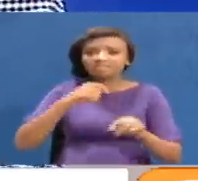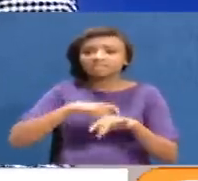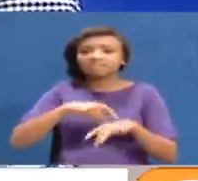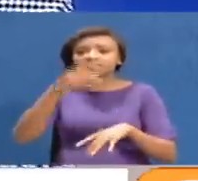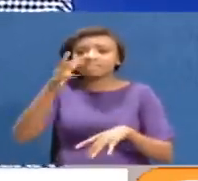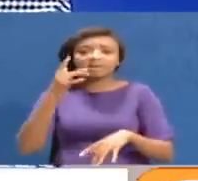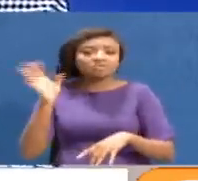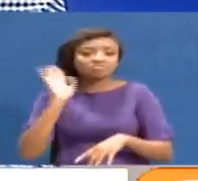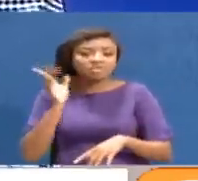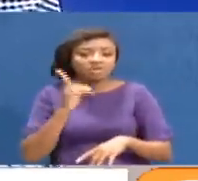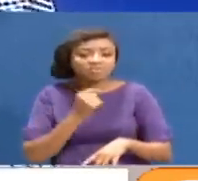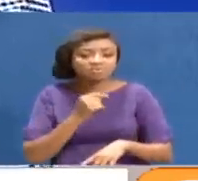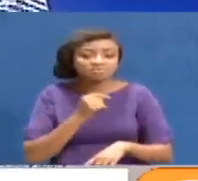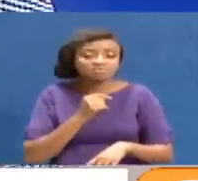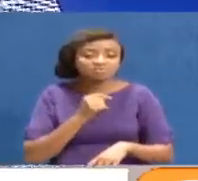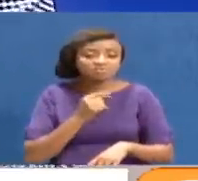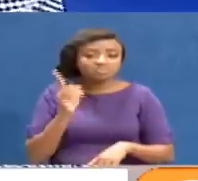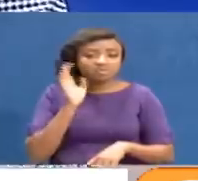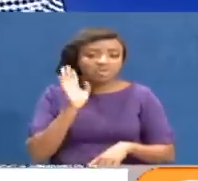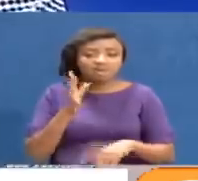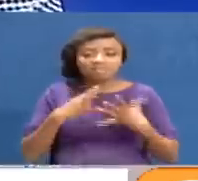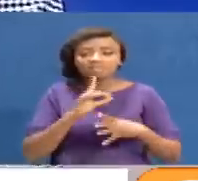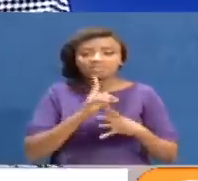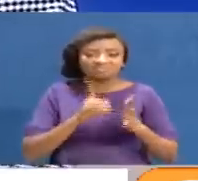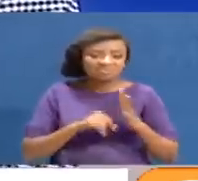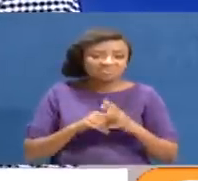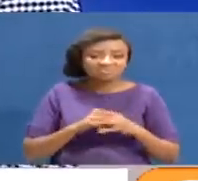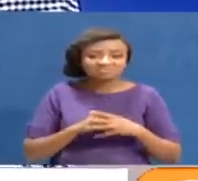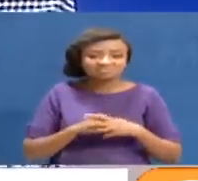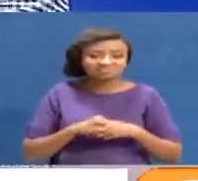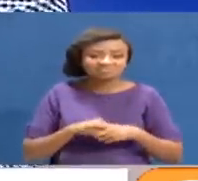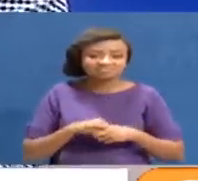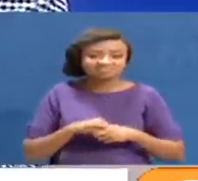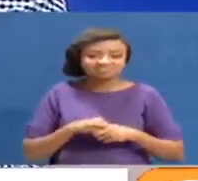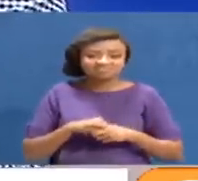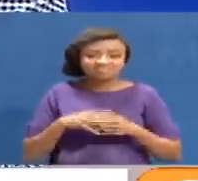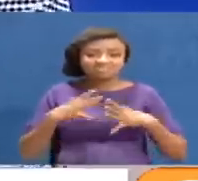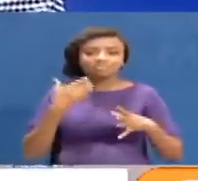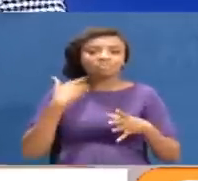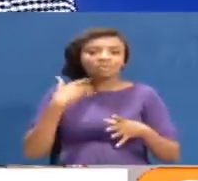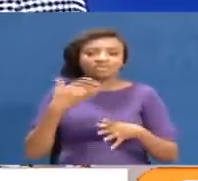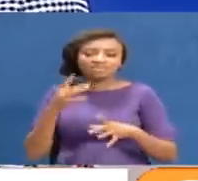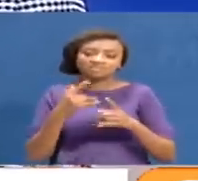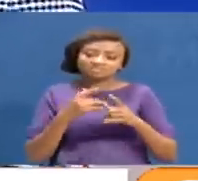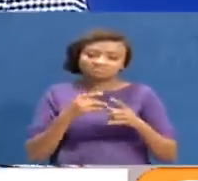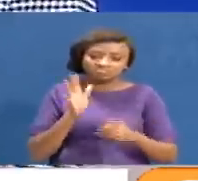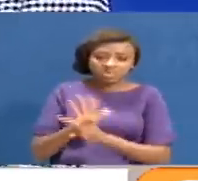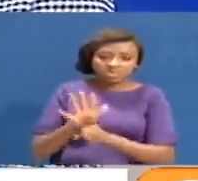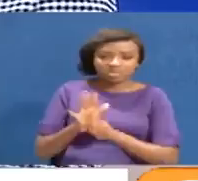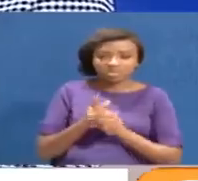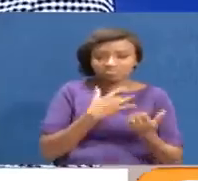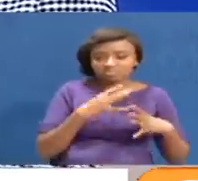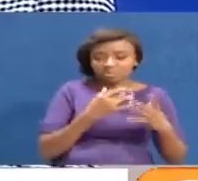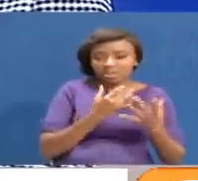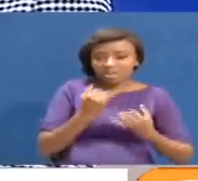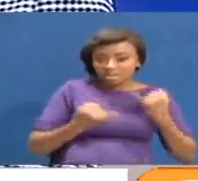there, what do you hear? You know, you just hear the more the haters than the lovers,